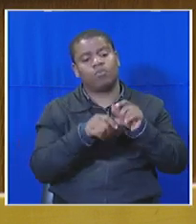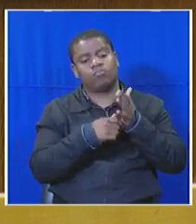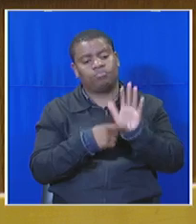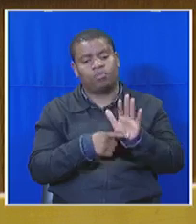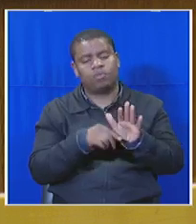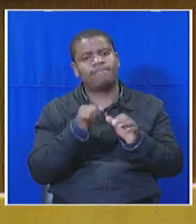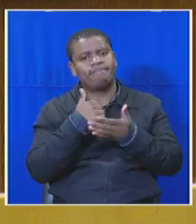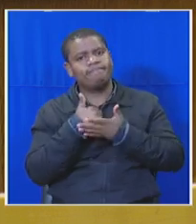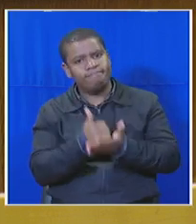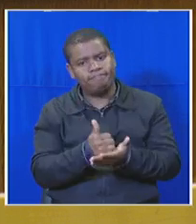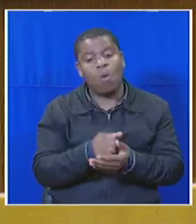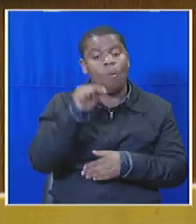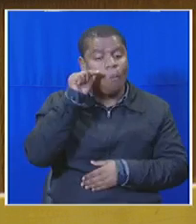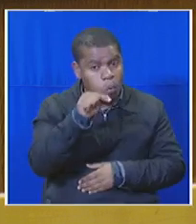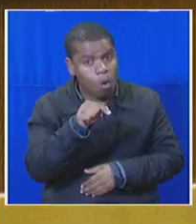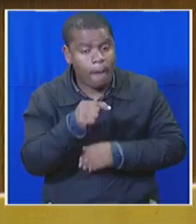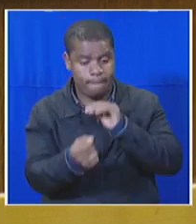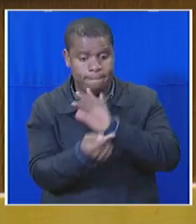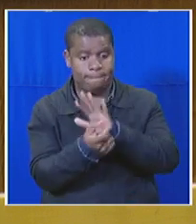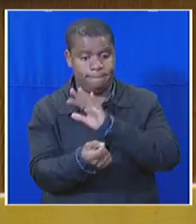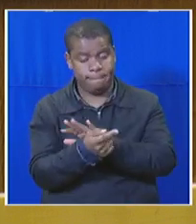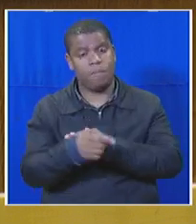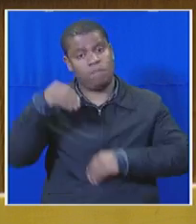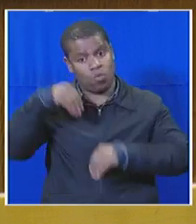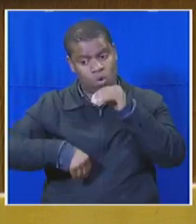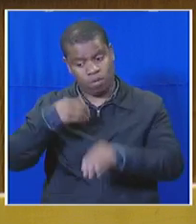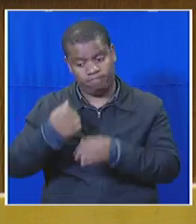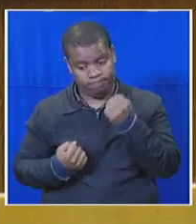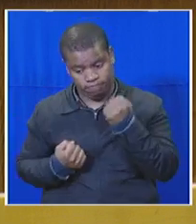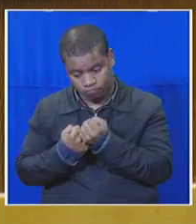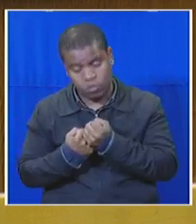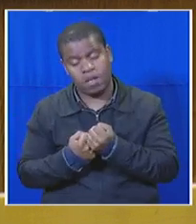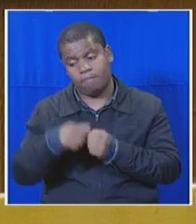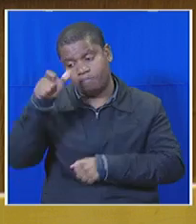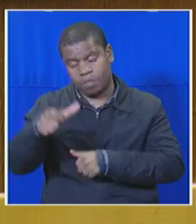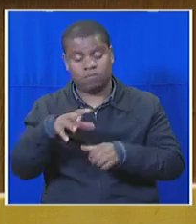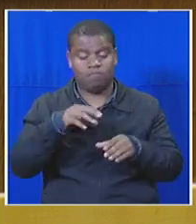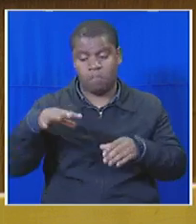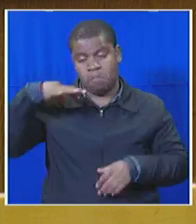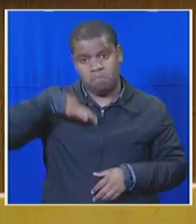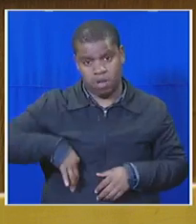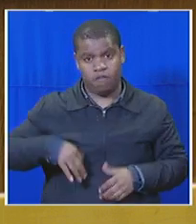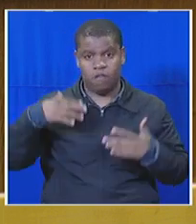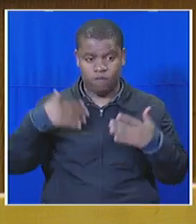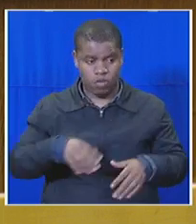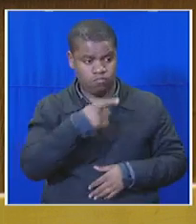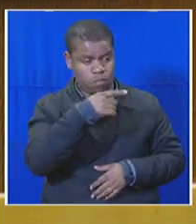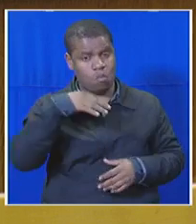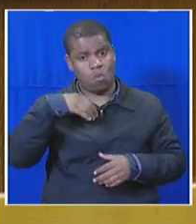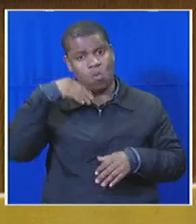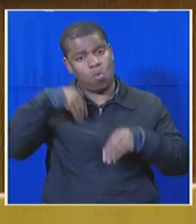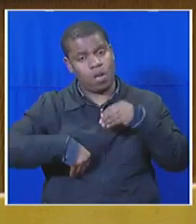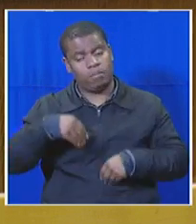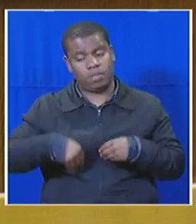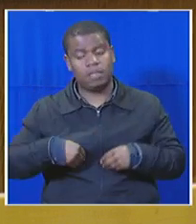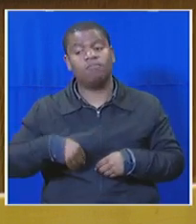which this mismanagement has fueled corruption and call to account those who had benefited from such corruption. Failure to